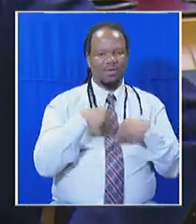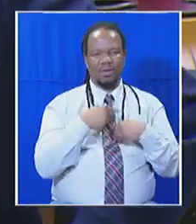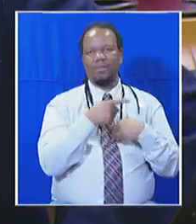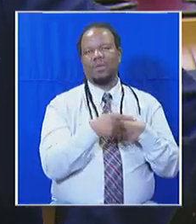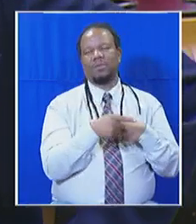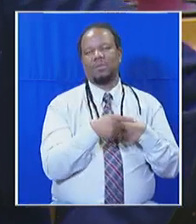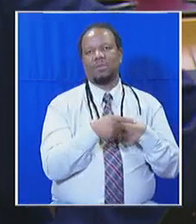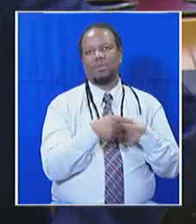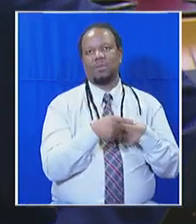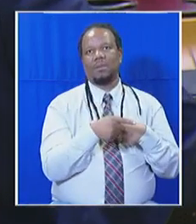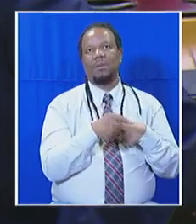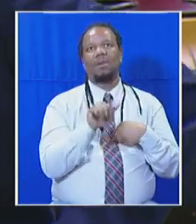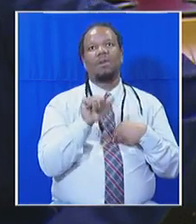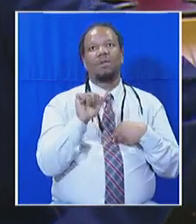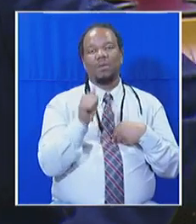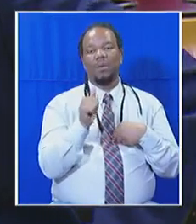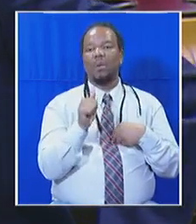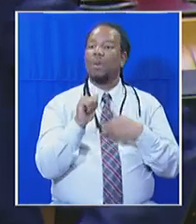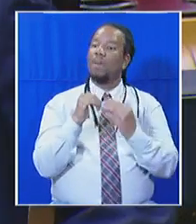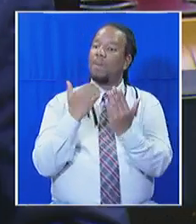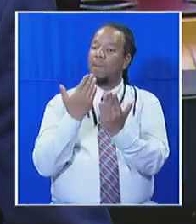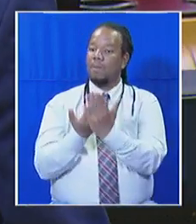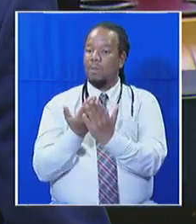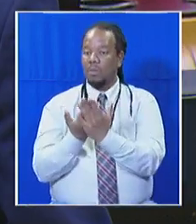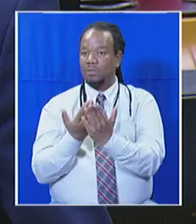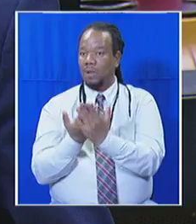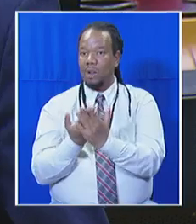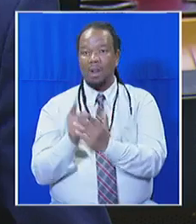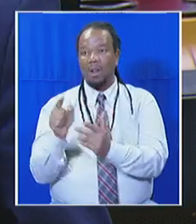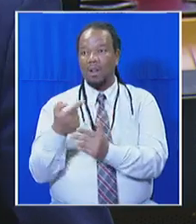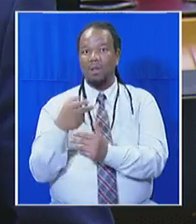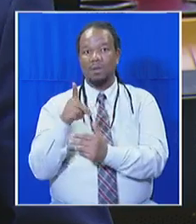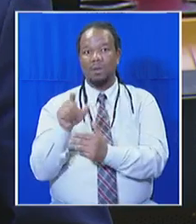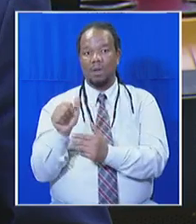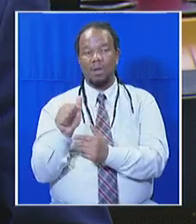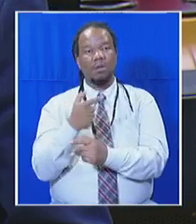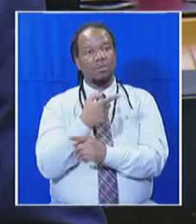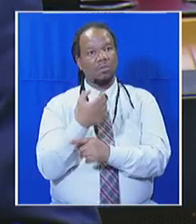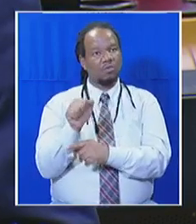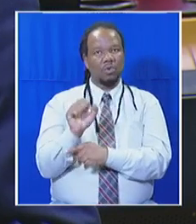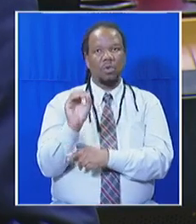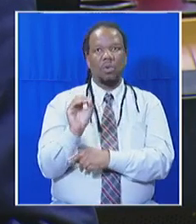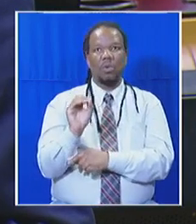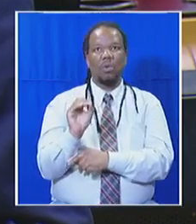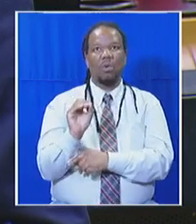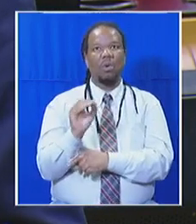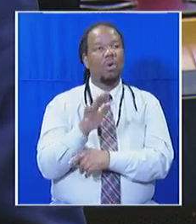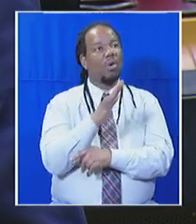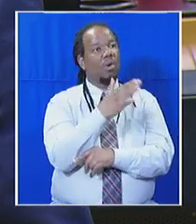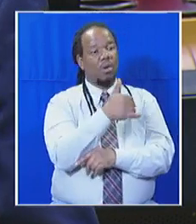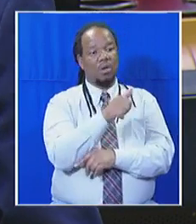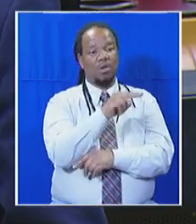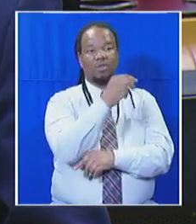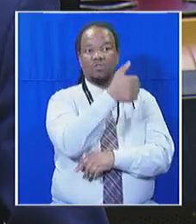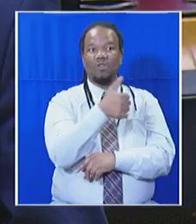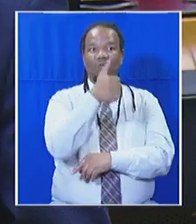therefore, that proposal must not be rejected, Honorable Deputy Speaker. I would ask Chief Whip of the ruling party